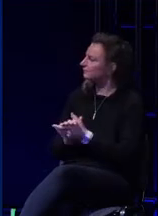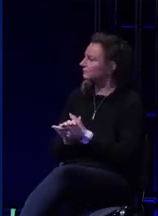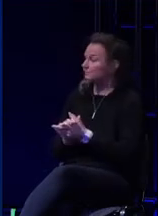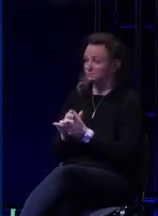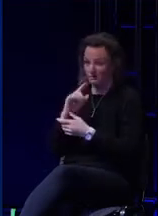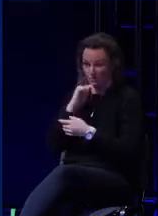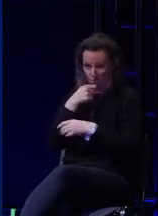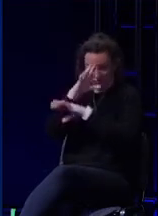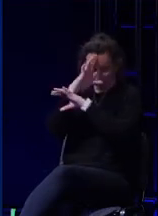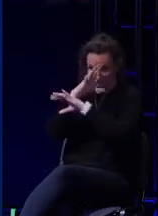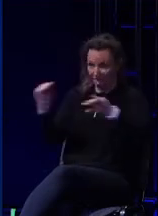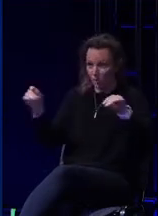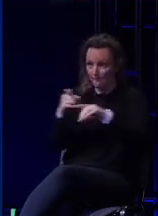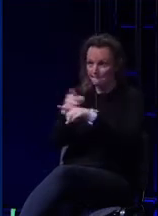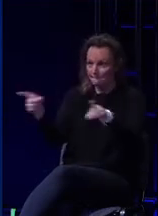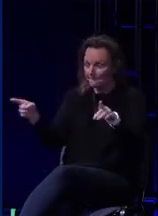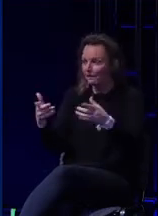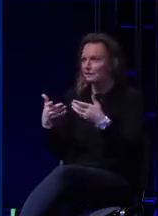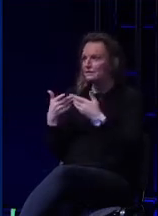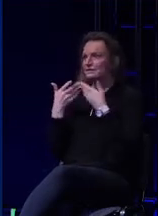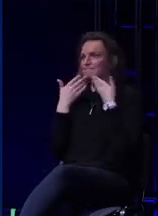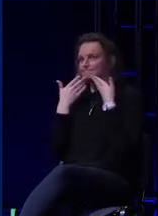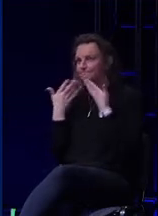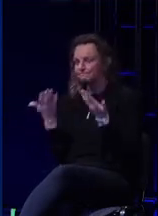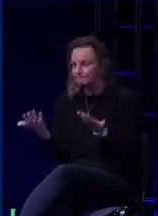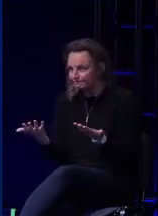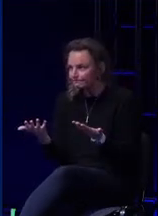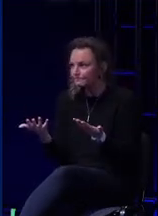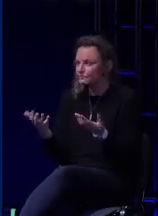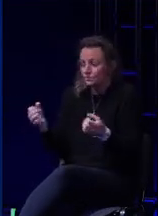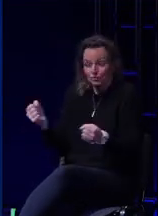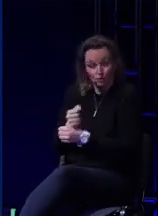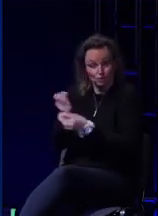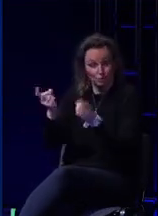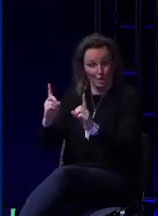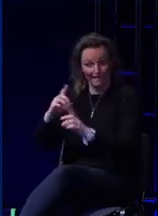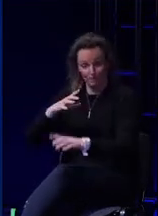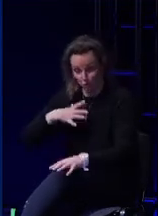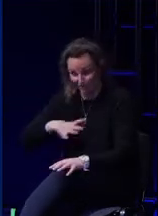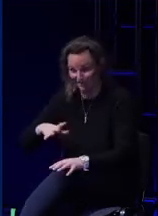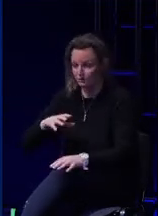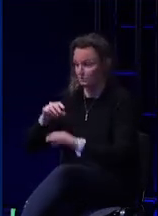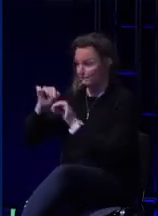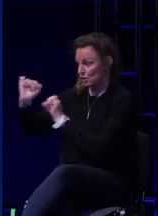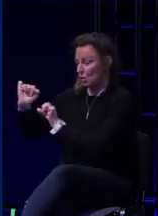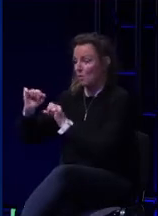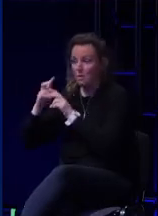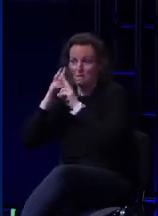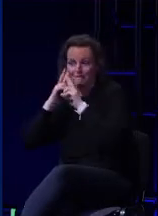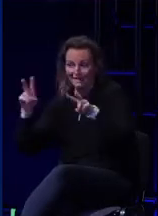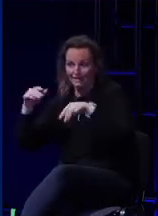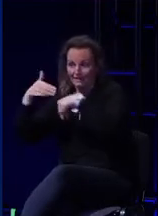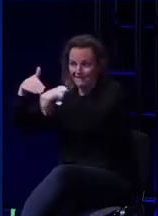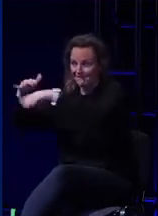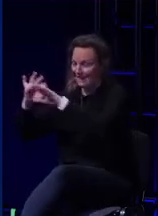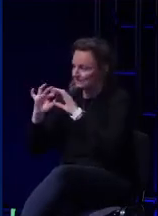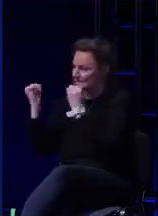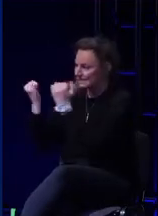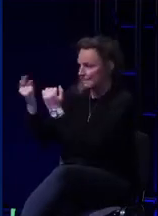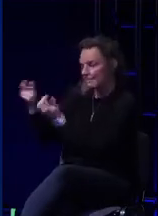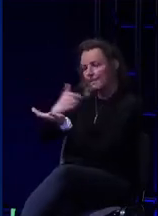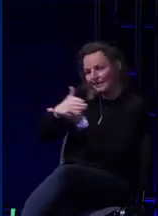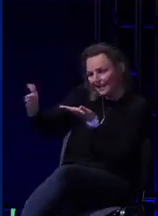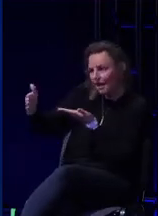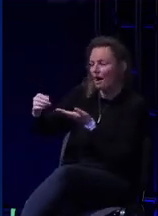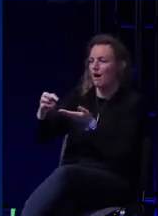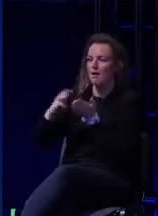room, dear God, do whatever you need to do to get your VFX team per frame metadata. Like